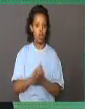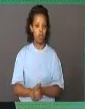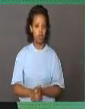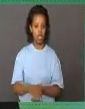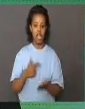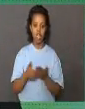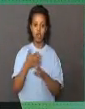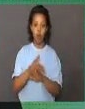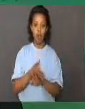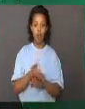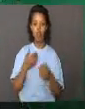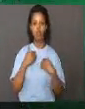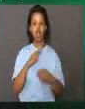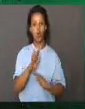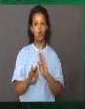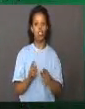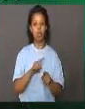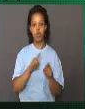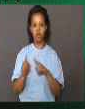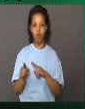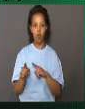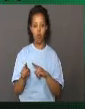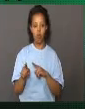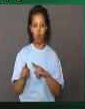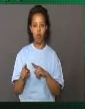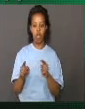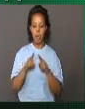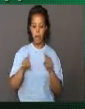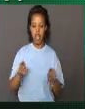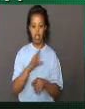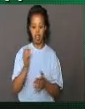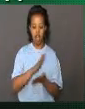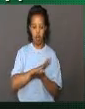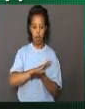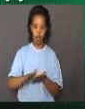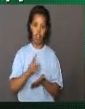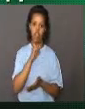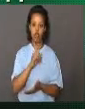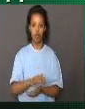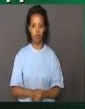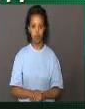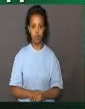The next step is isolation and purification.